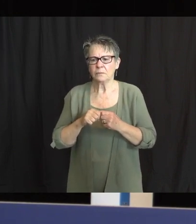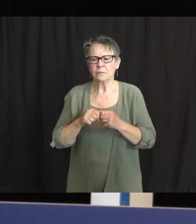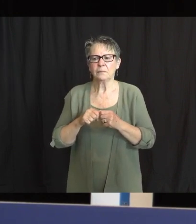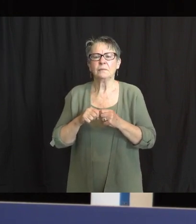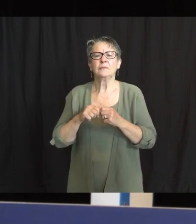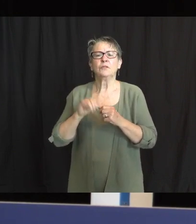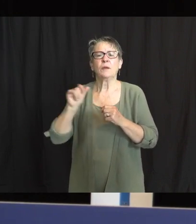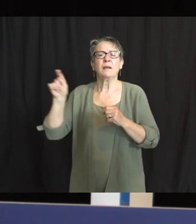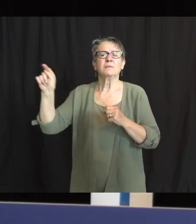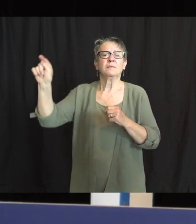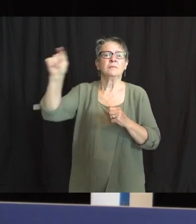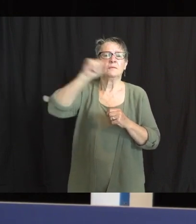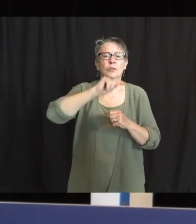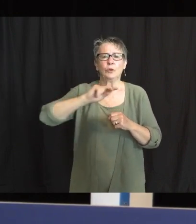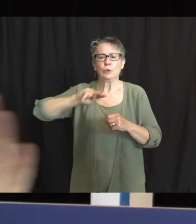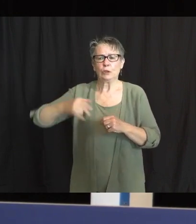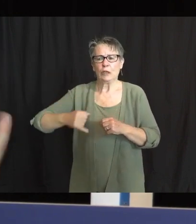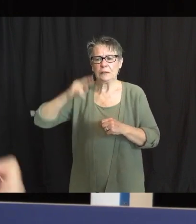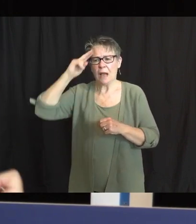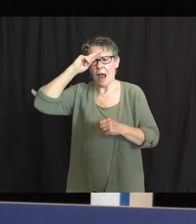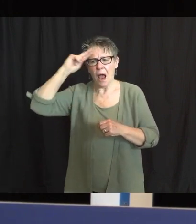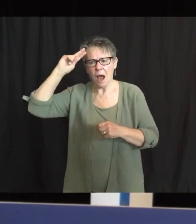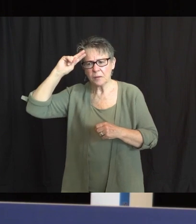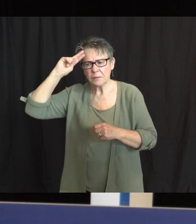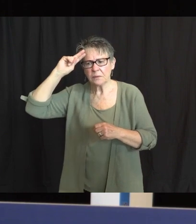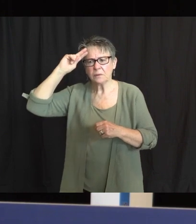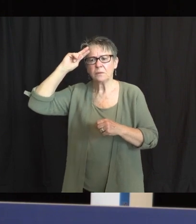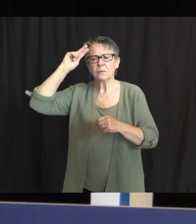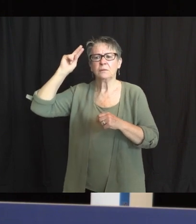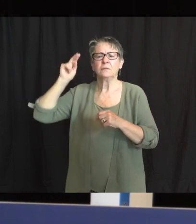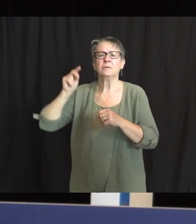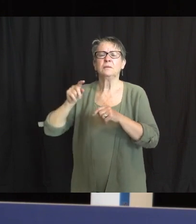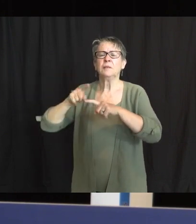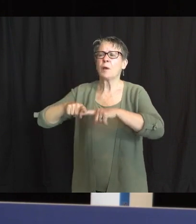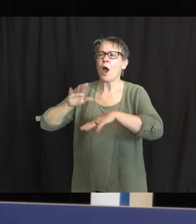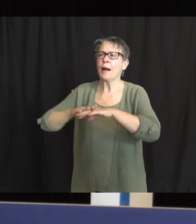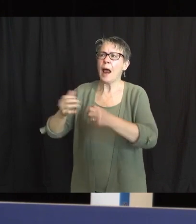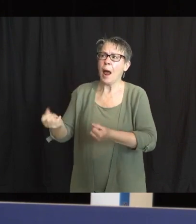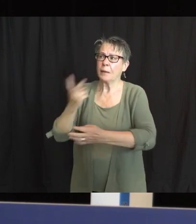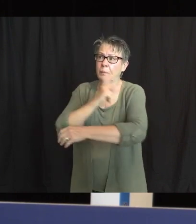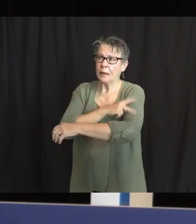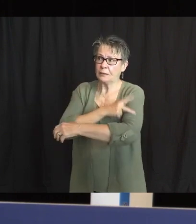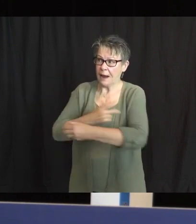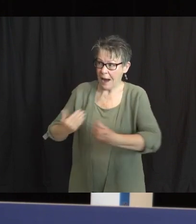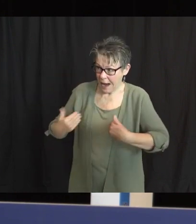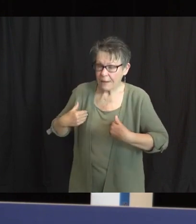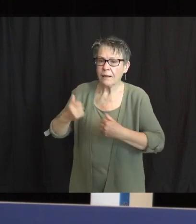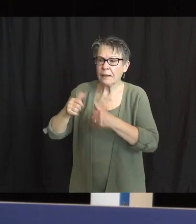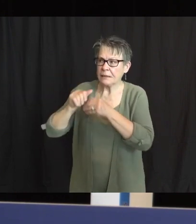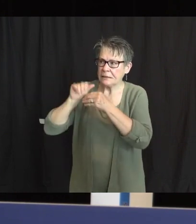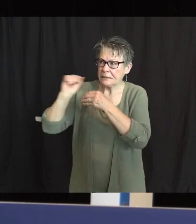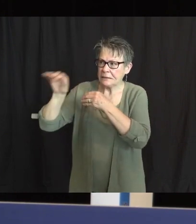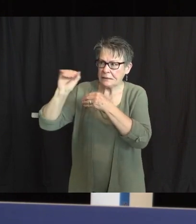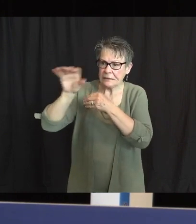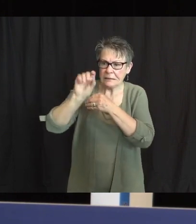of patients with COVID-19 or patients under investigation in the hospital on a given day.